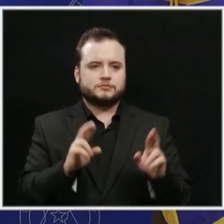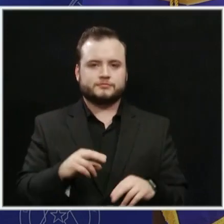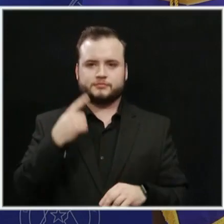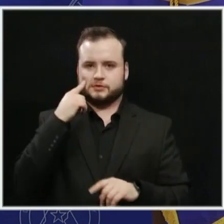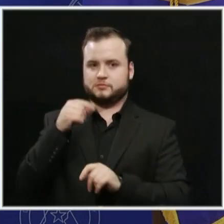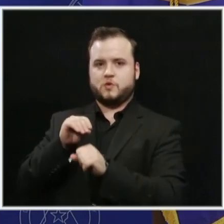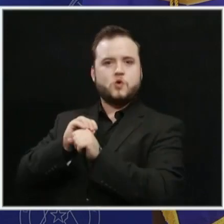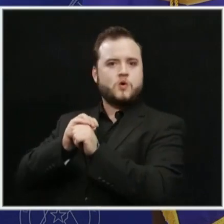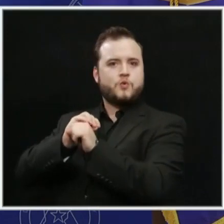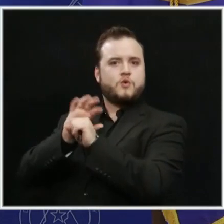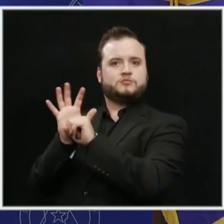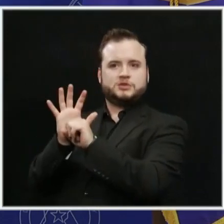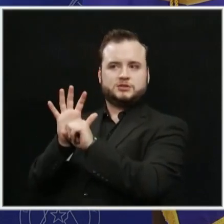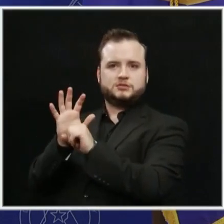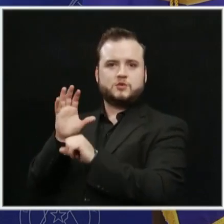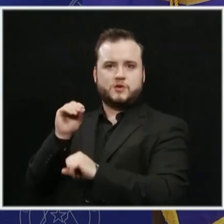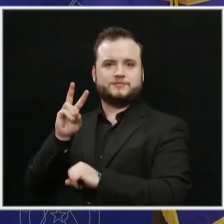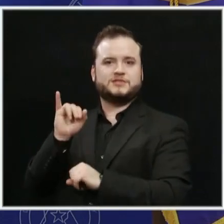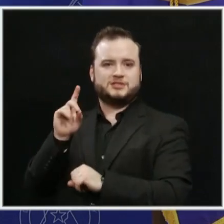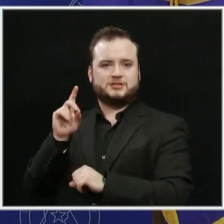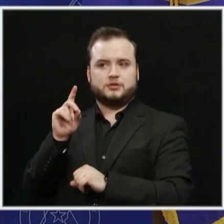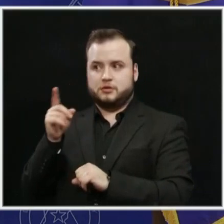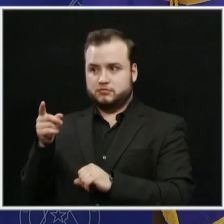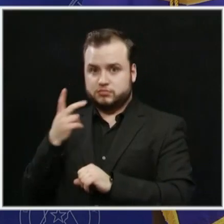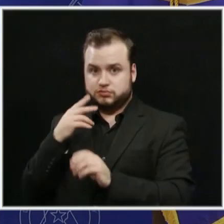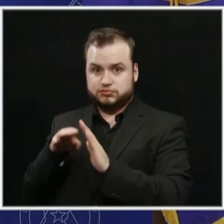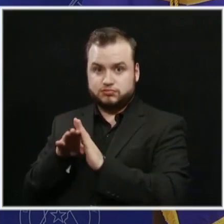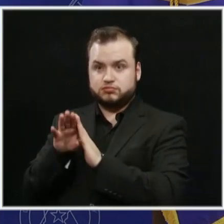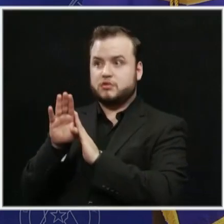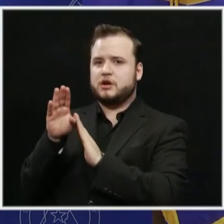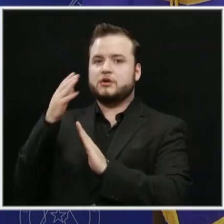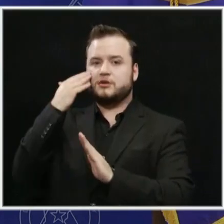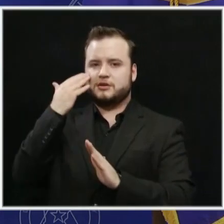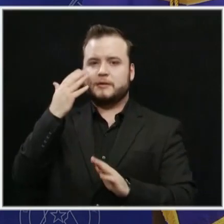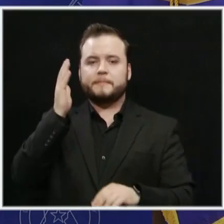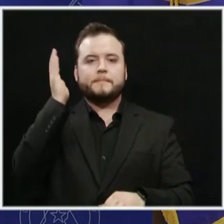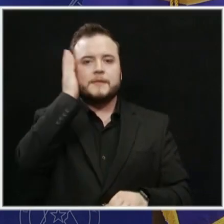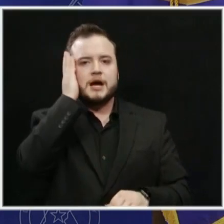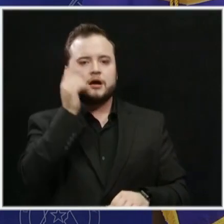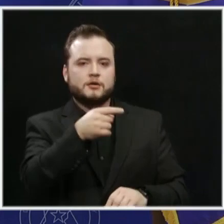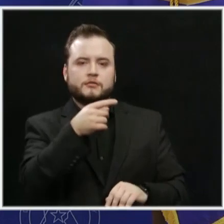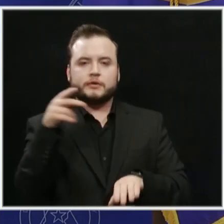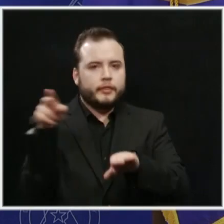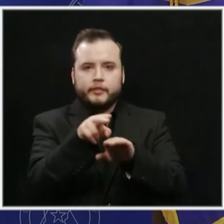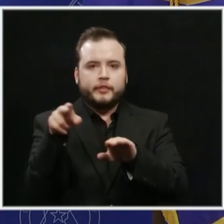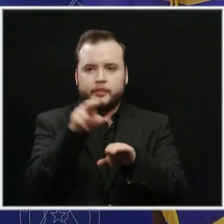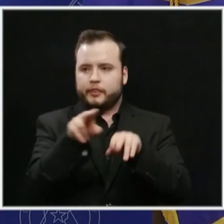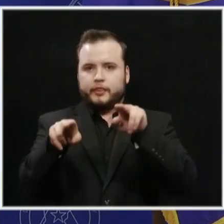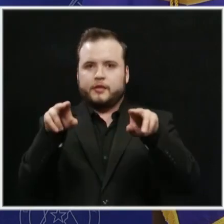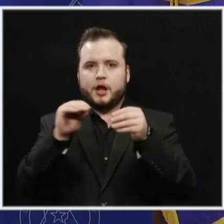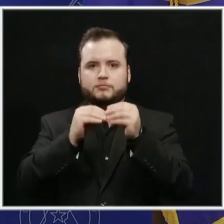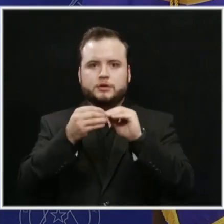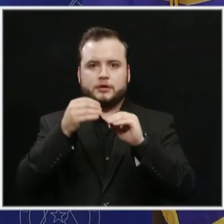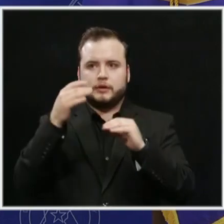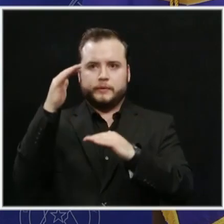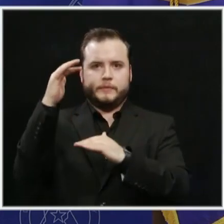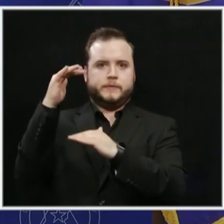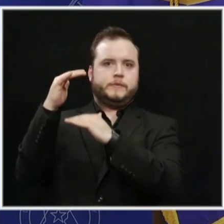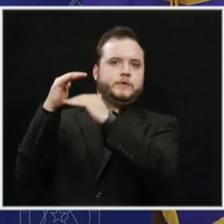to occupy more and more hospital beds in our hospitals. We're grateful for the time that Governor Walz has bought with